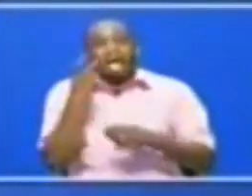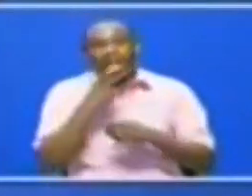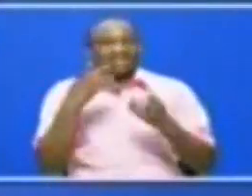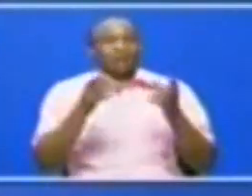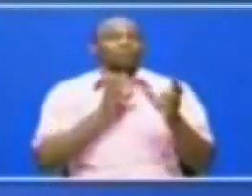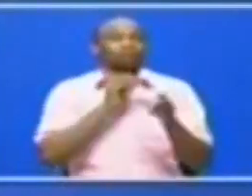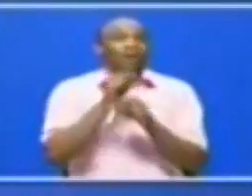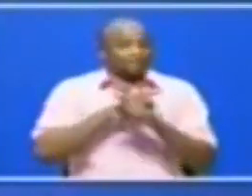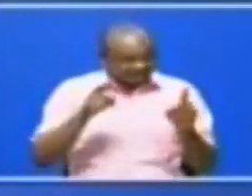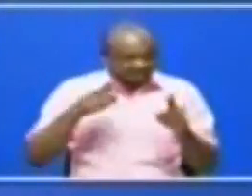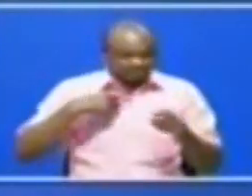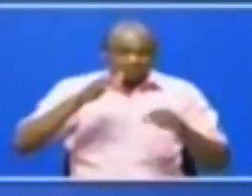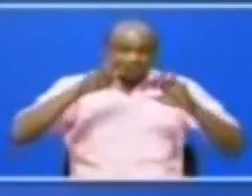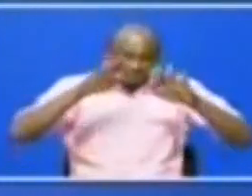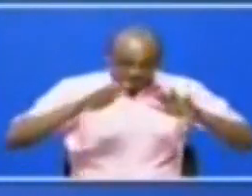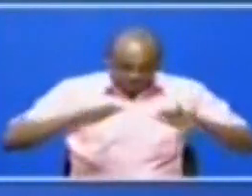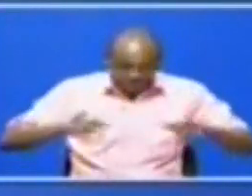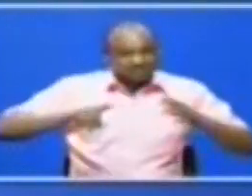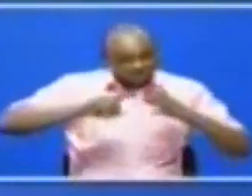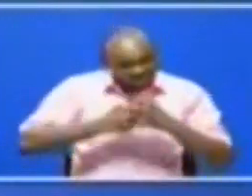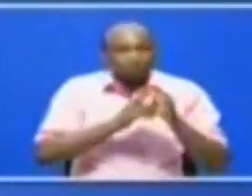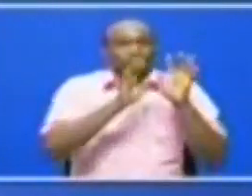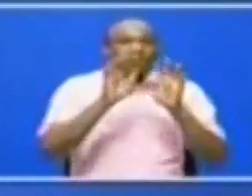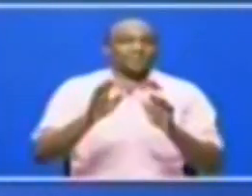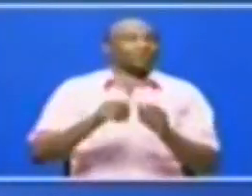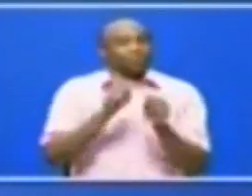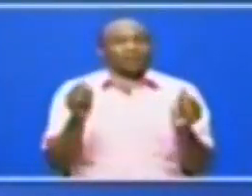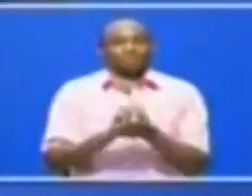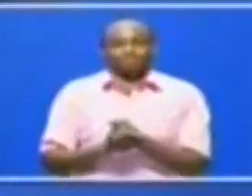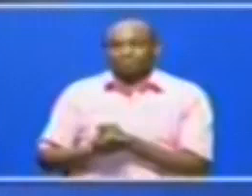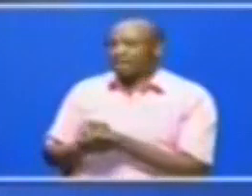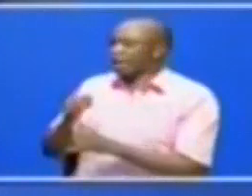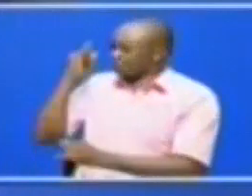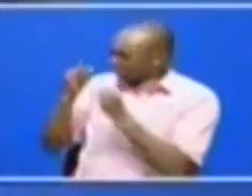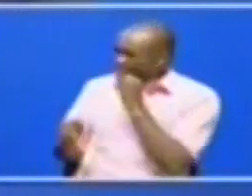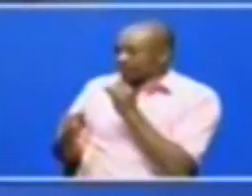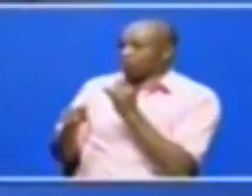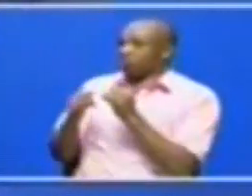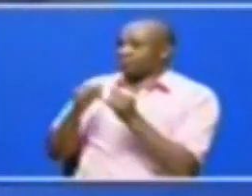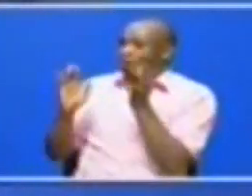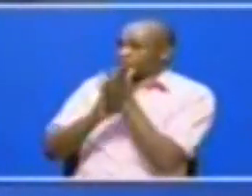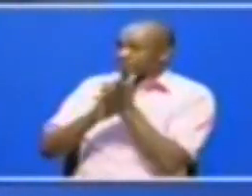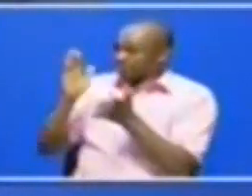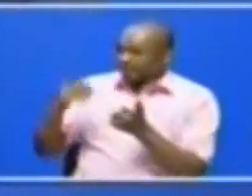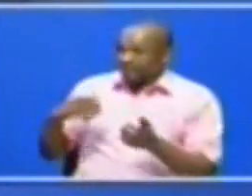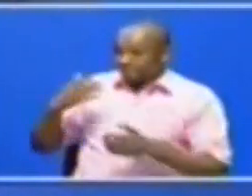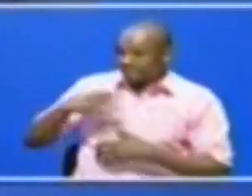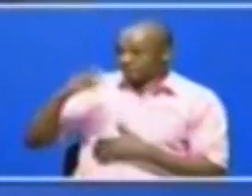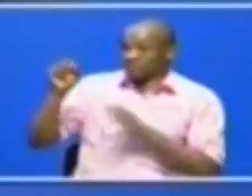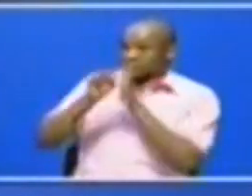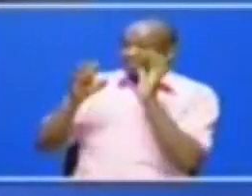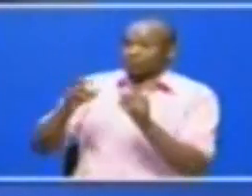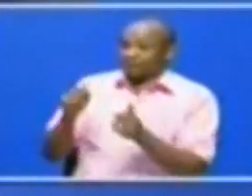going to settle down pretty soon and they'll get down to the core of campaigning. Your final comment, Harvey, because it seems people on the house on the hill are not yet settled.